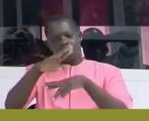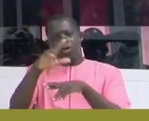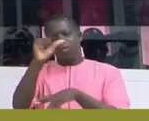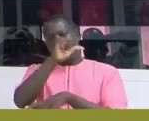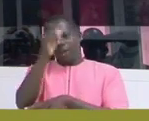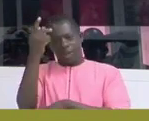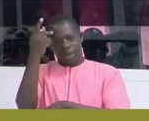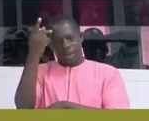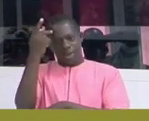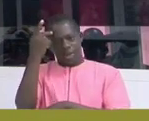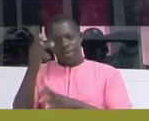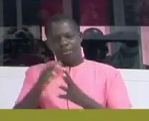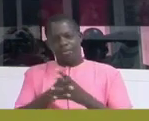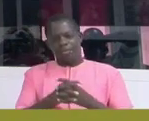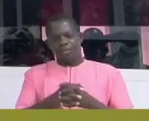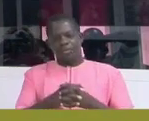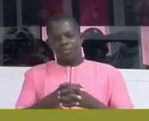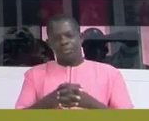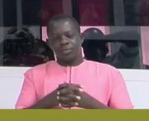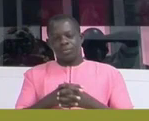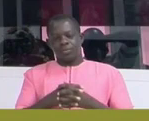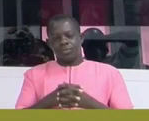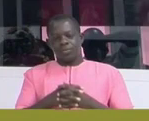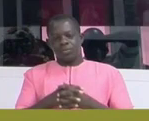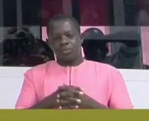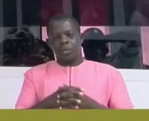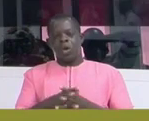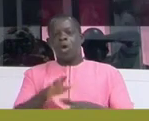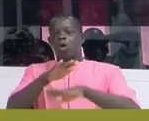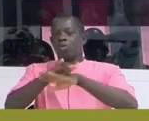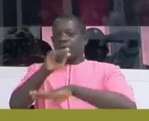days. We returned back to Canada again.